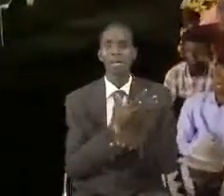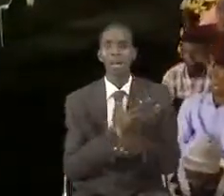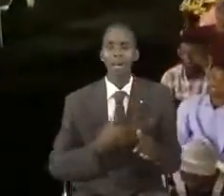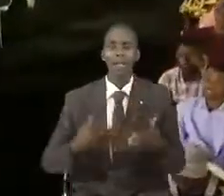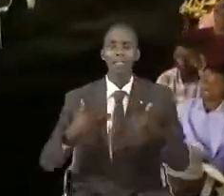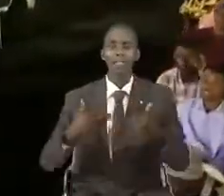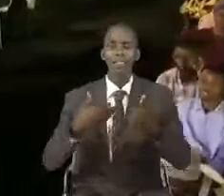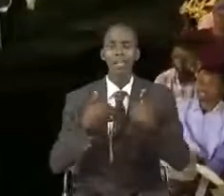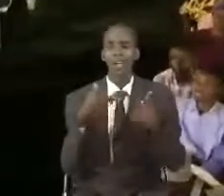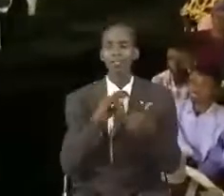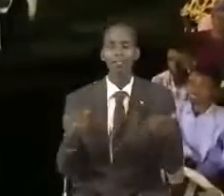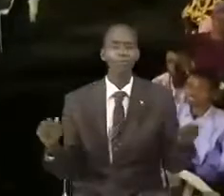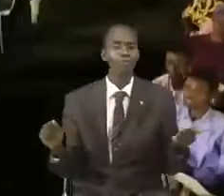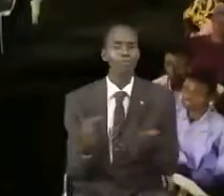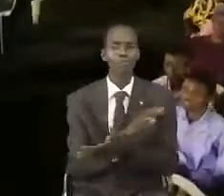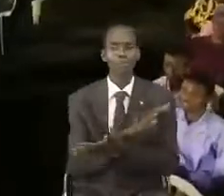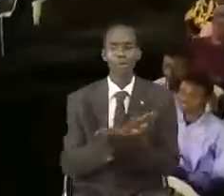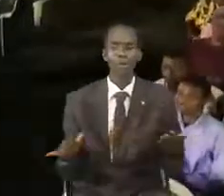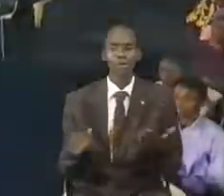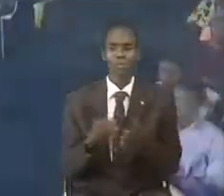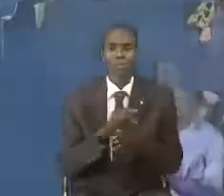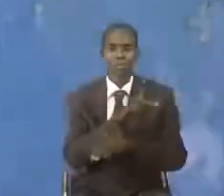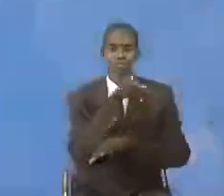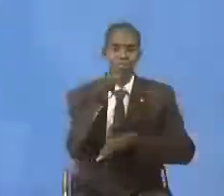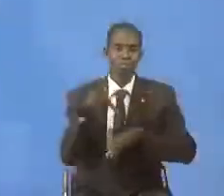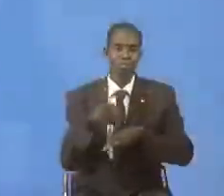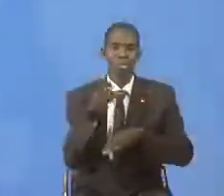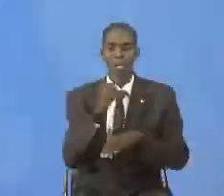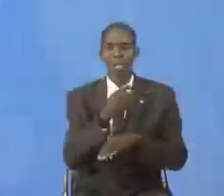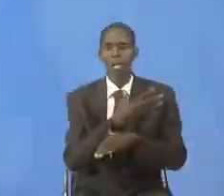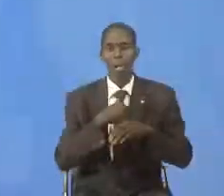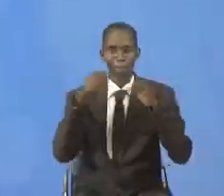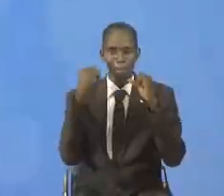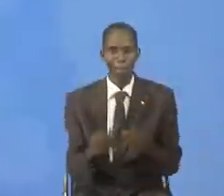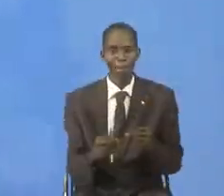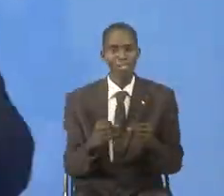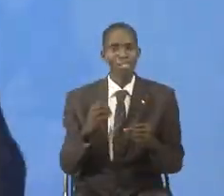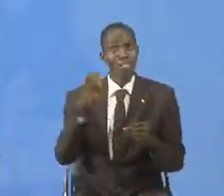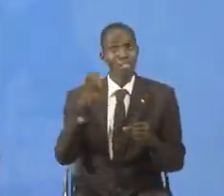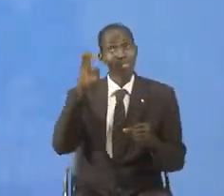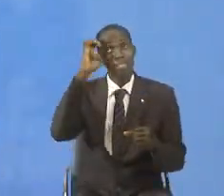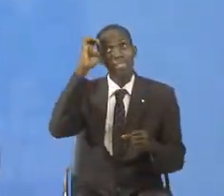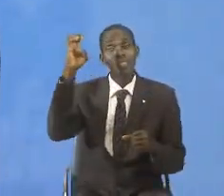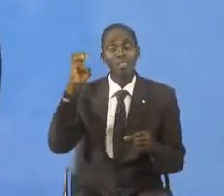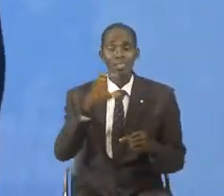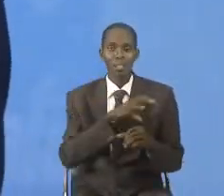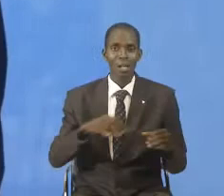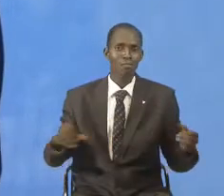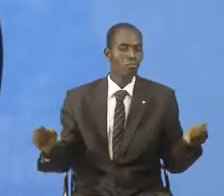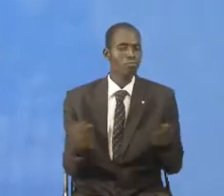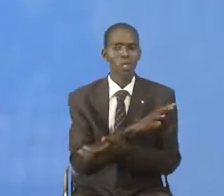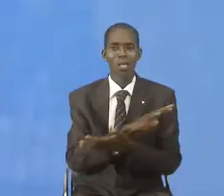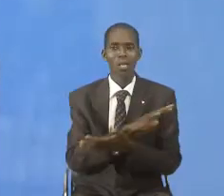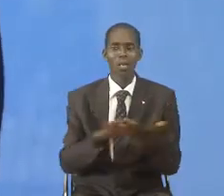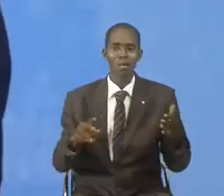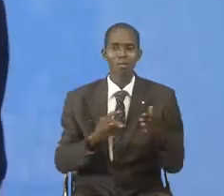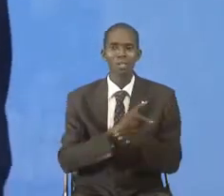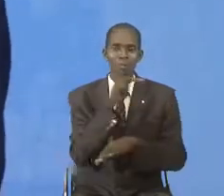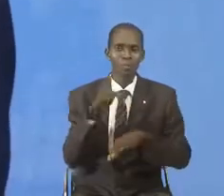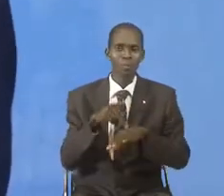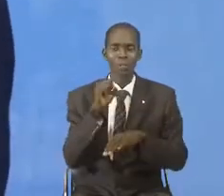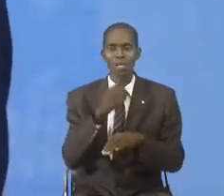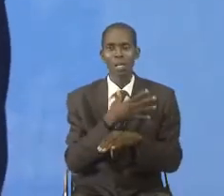verse 15. In verse 15, and having spoiled principalities and powers, he